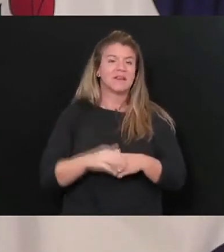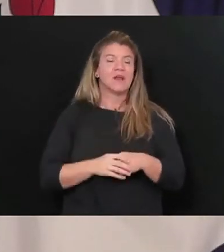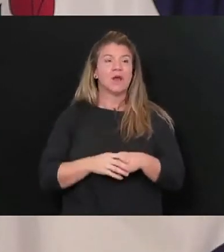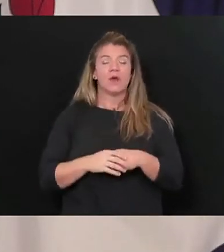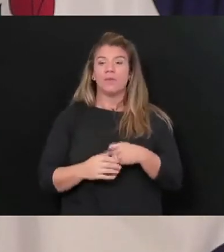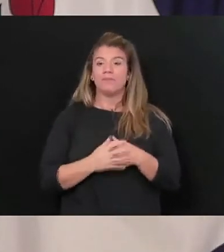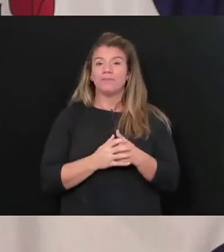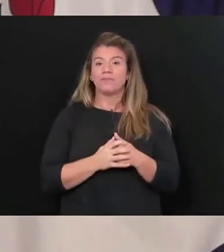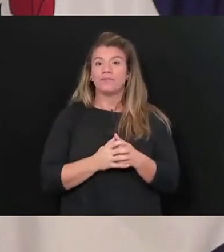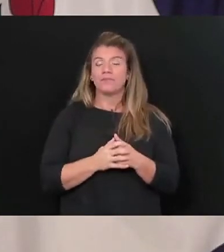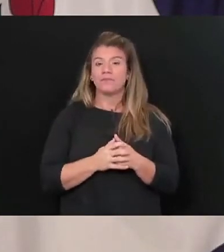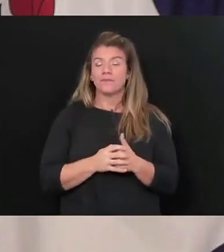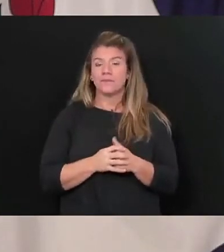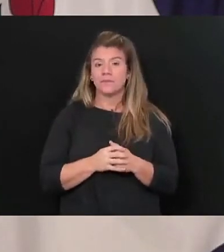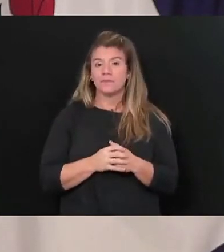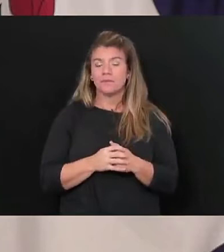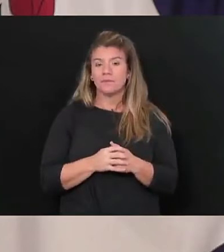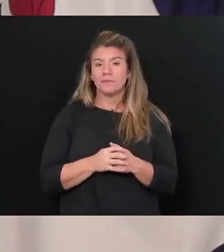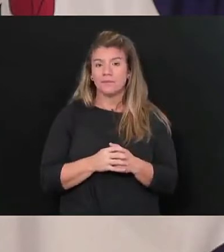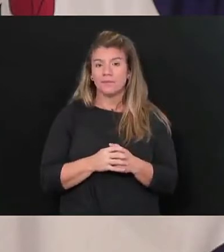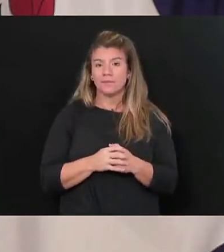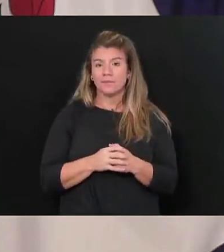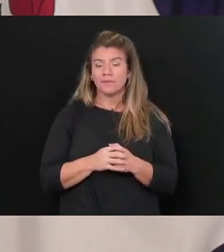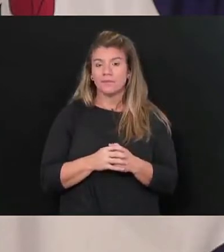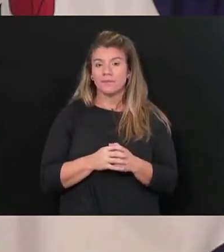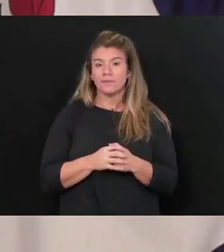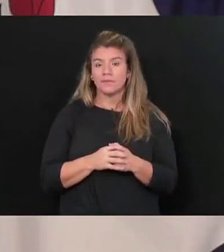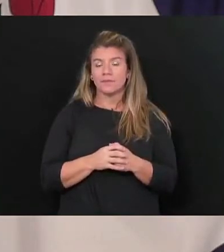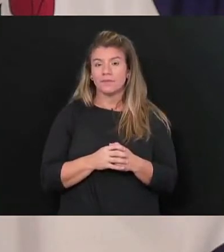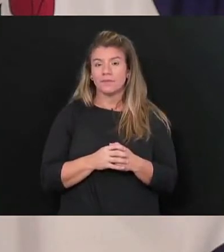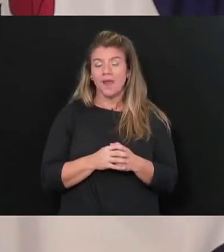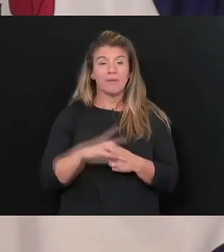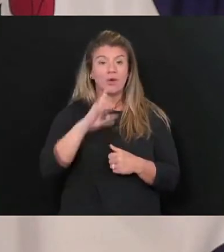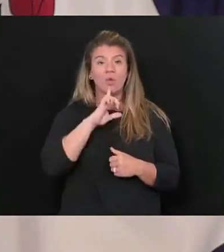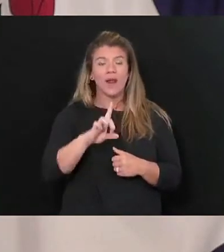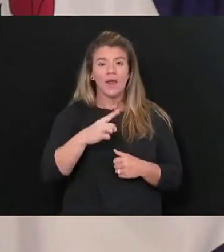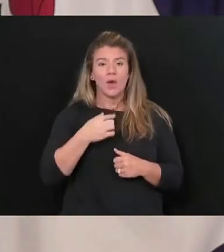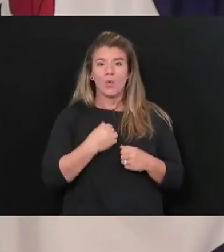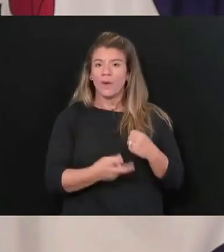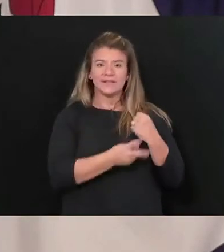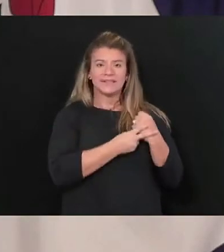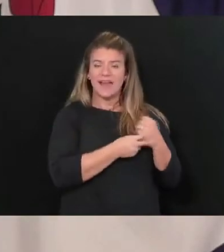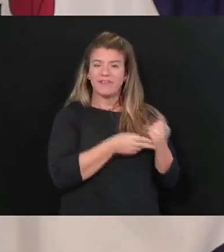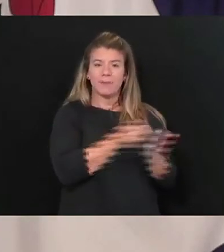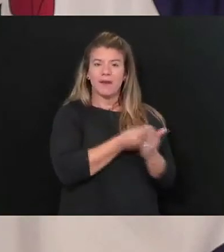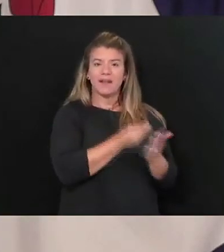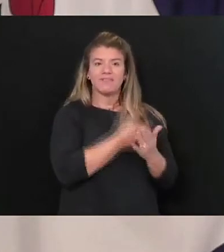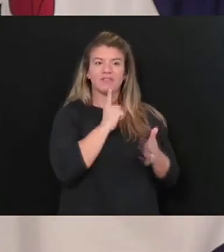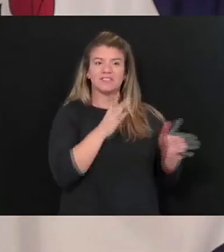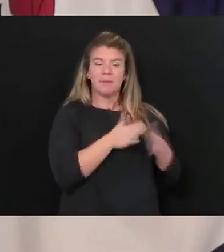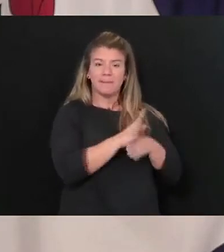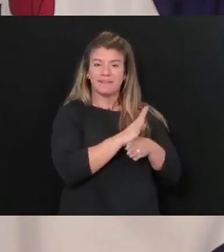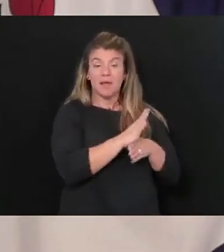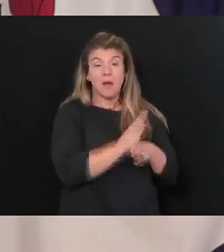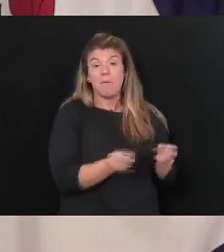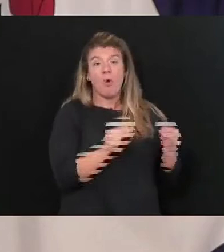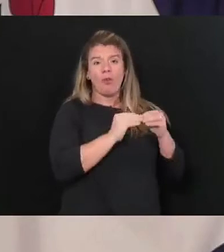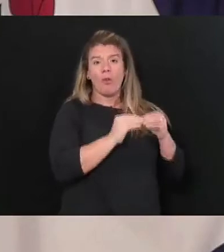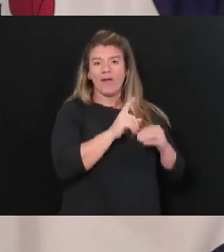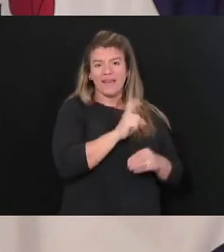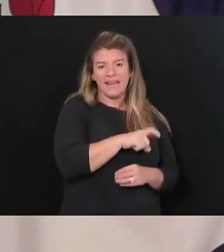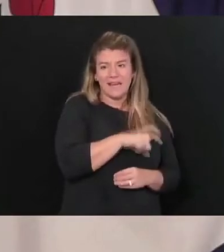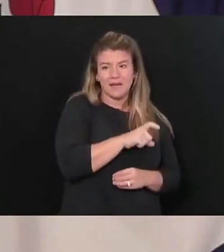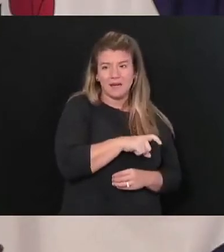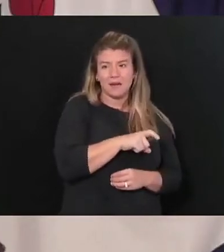having having more money than we needed for our small businesses, more money than, well,